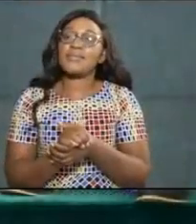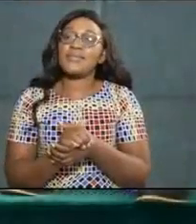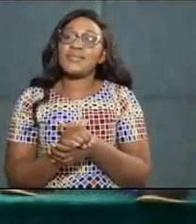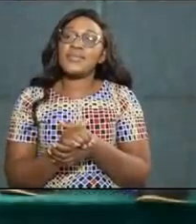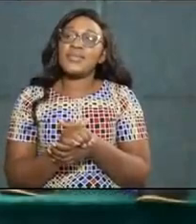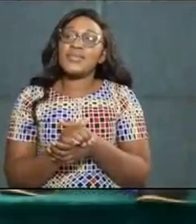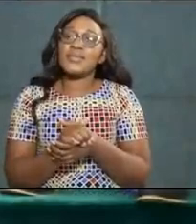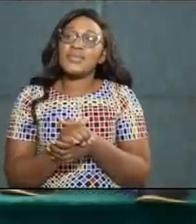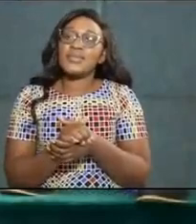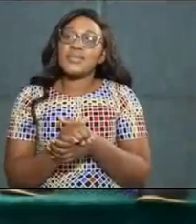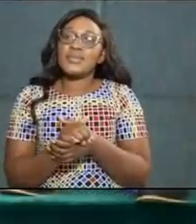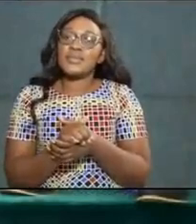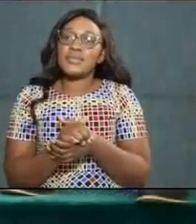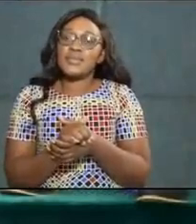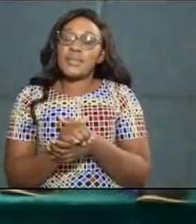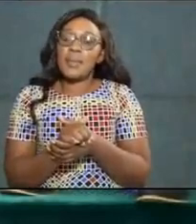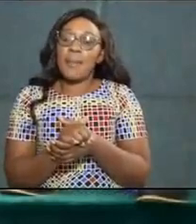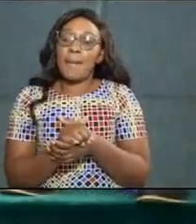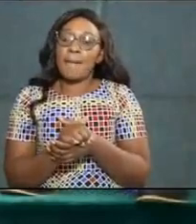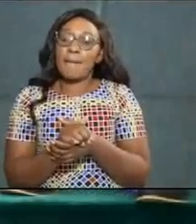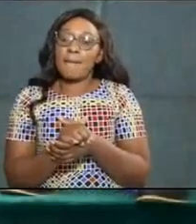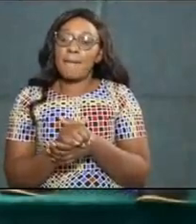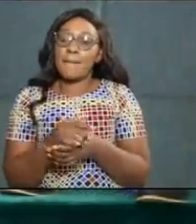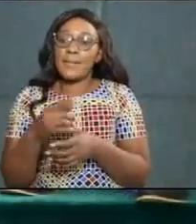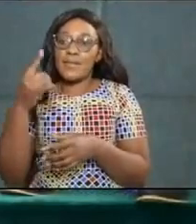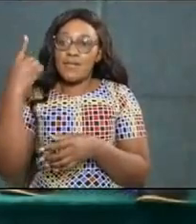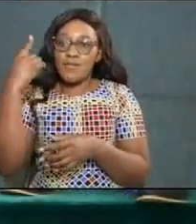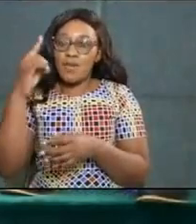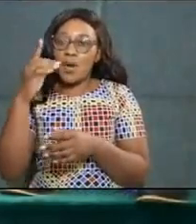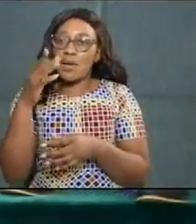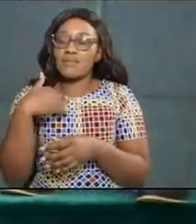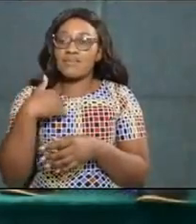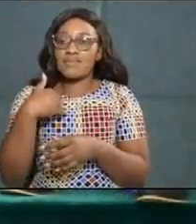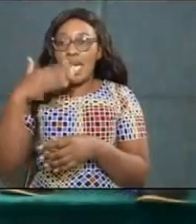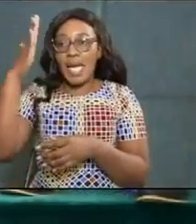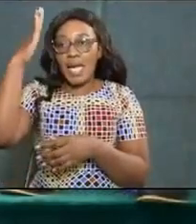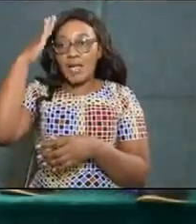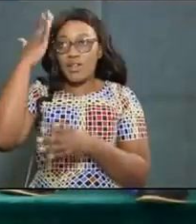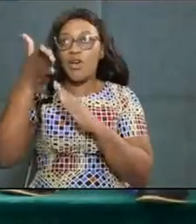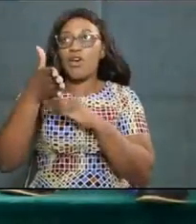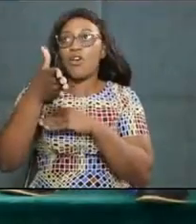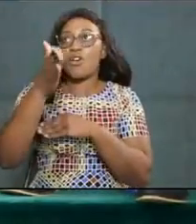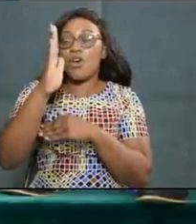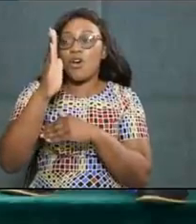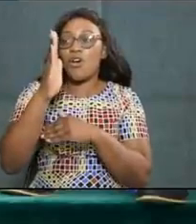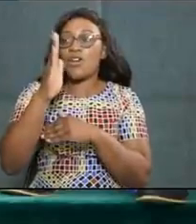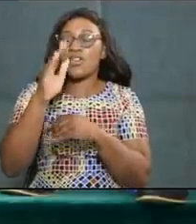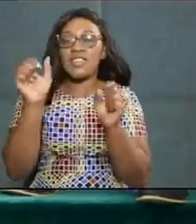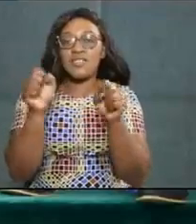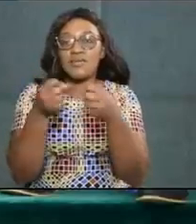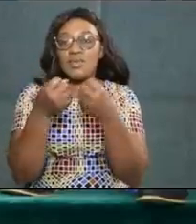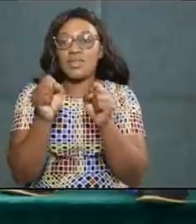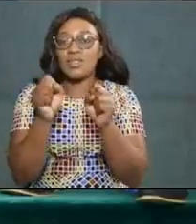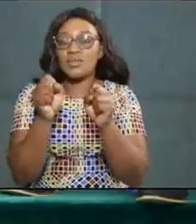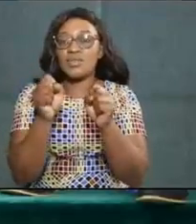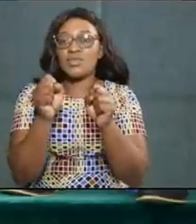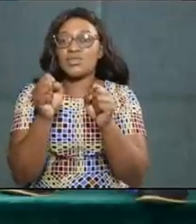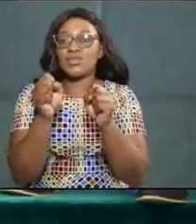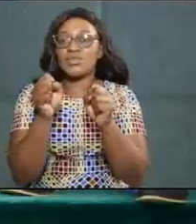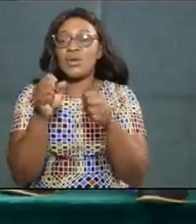us, he will help us. For God does not let his children